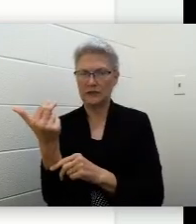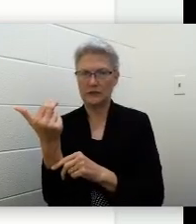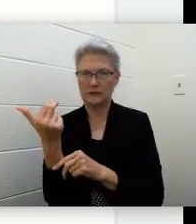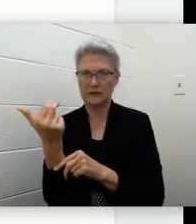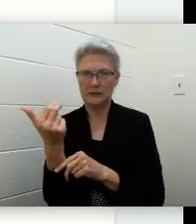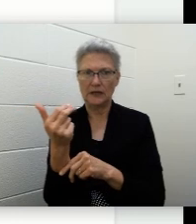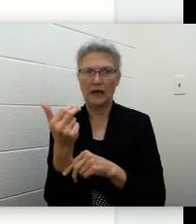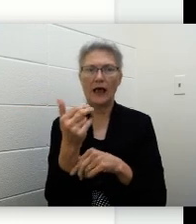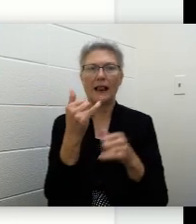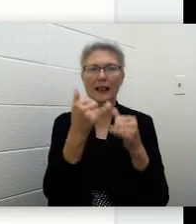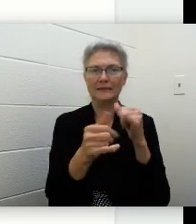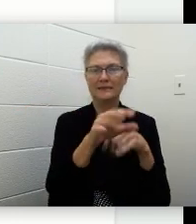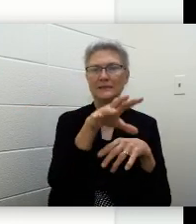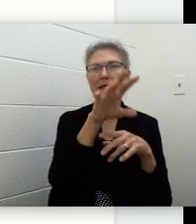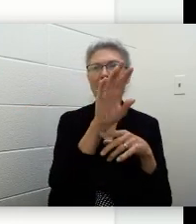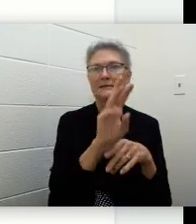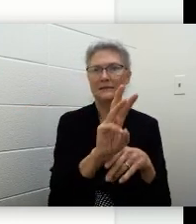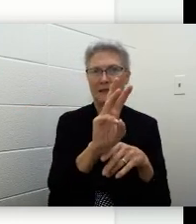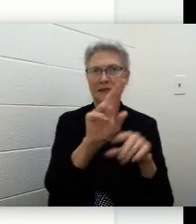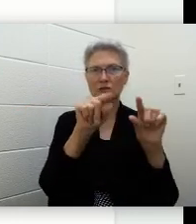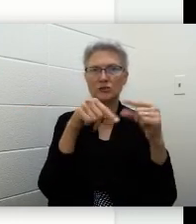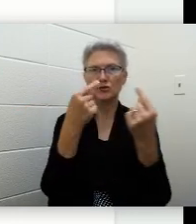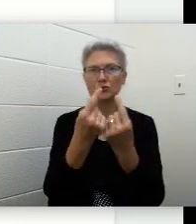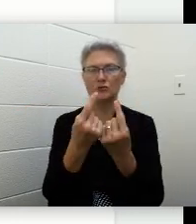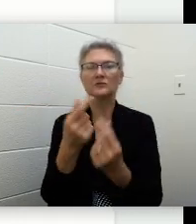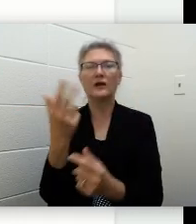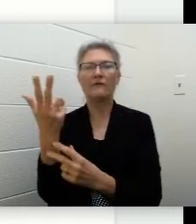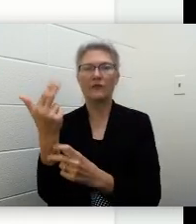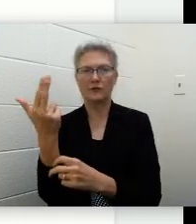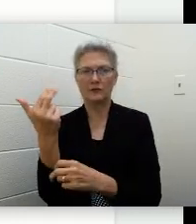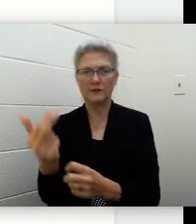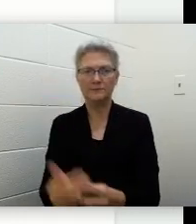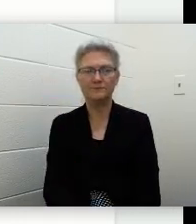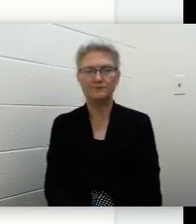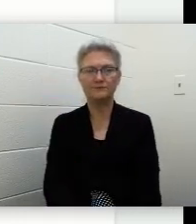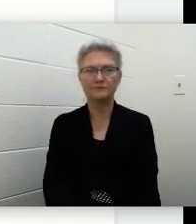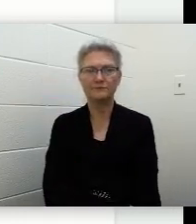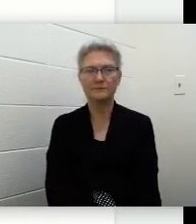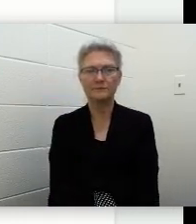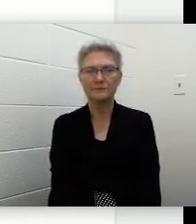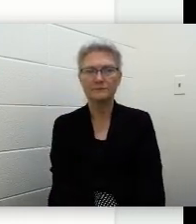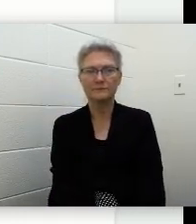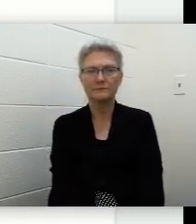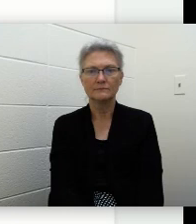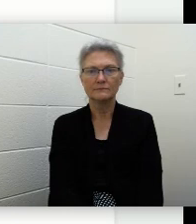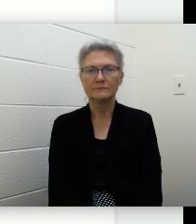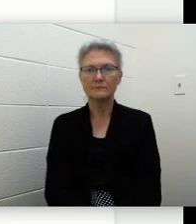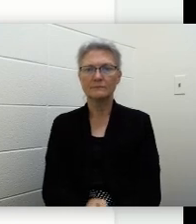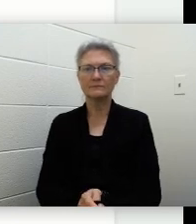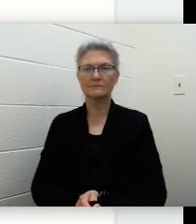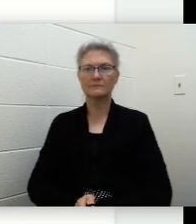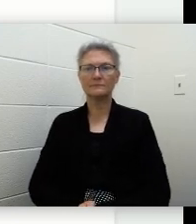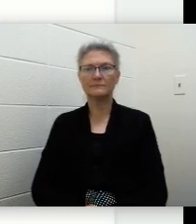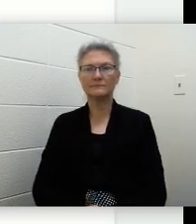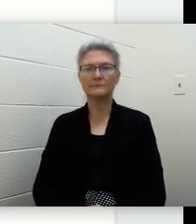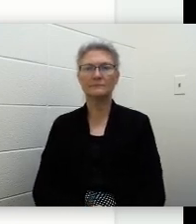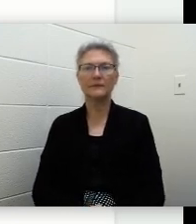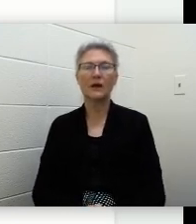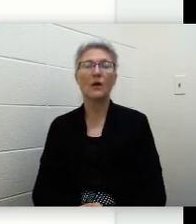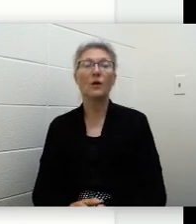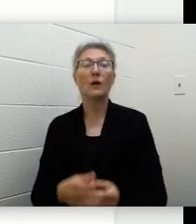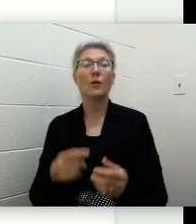13. Last but not least, we have 6 groups of 13. So